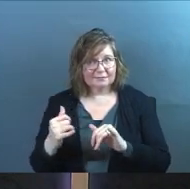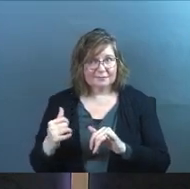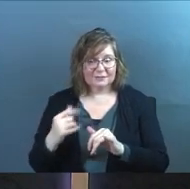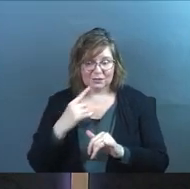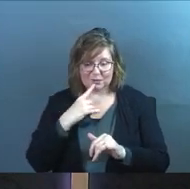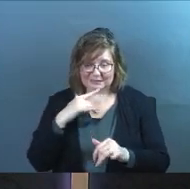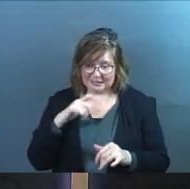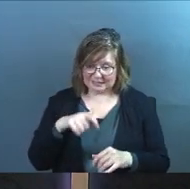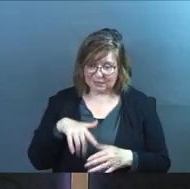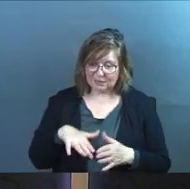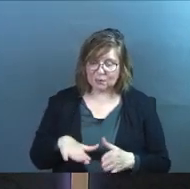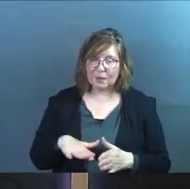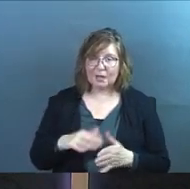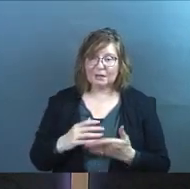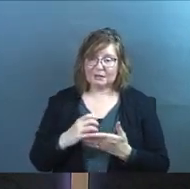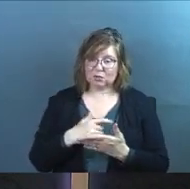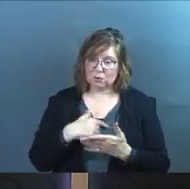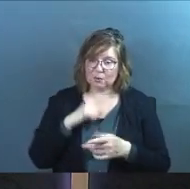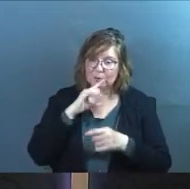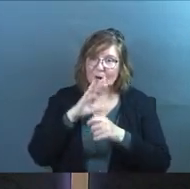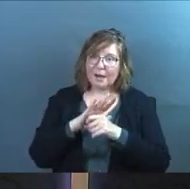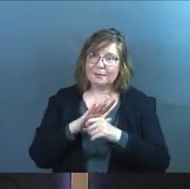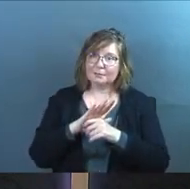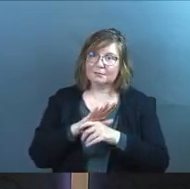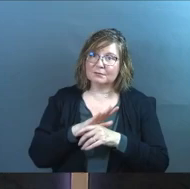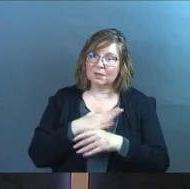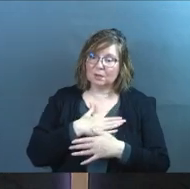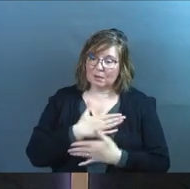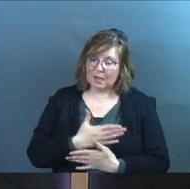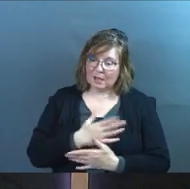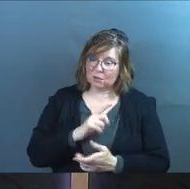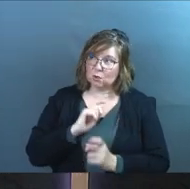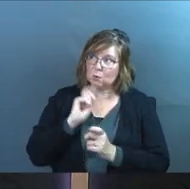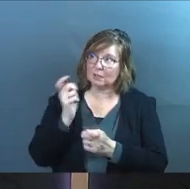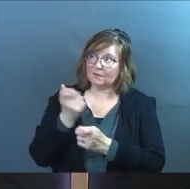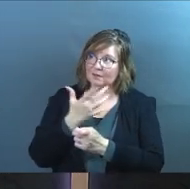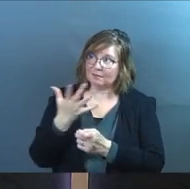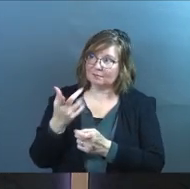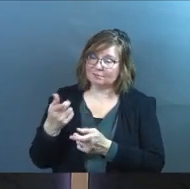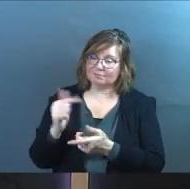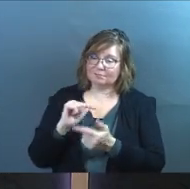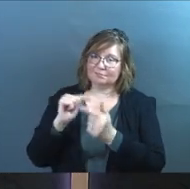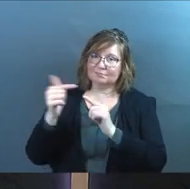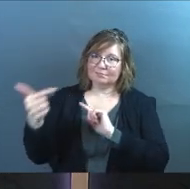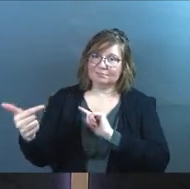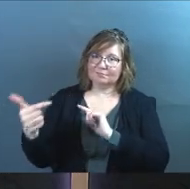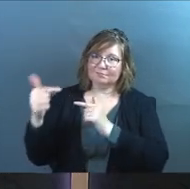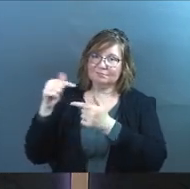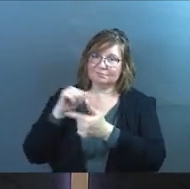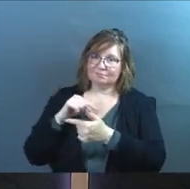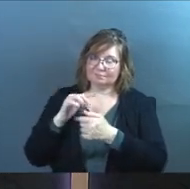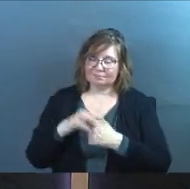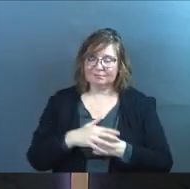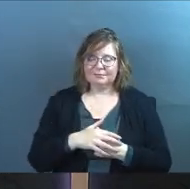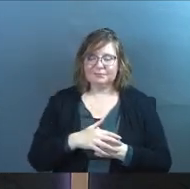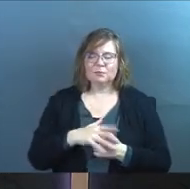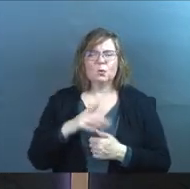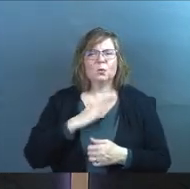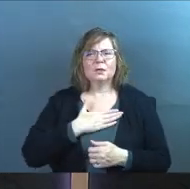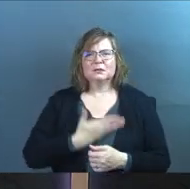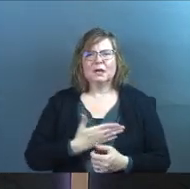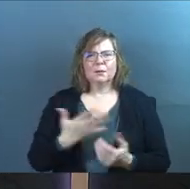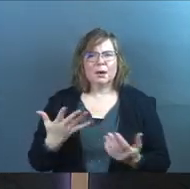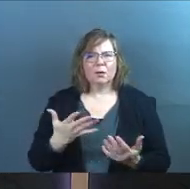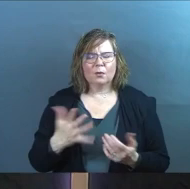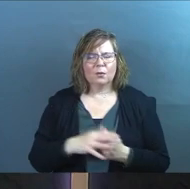Didn't you say yes to this wage? Wasn't this a covenant promise? I give you everything, you give me everything. So what are you upset